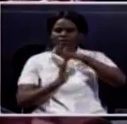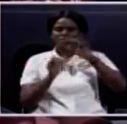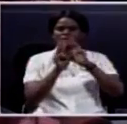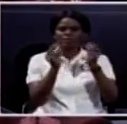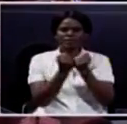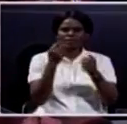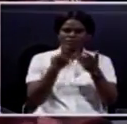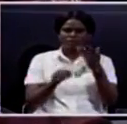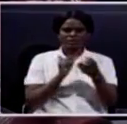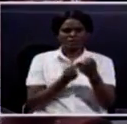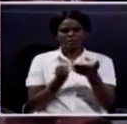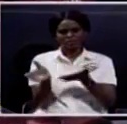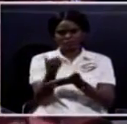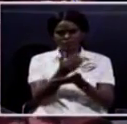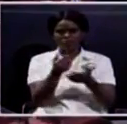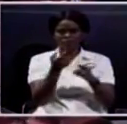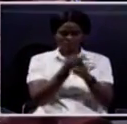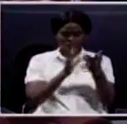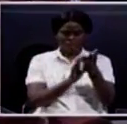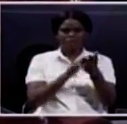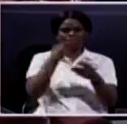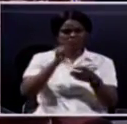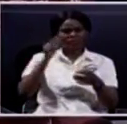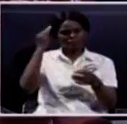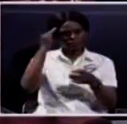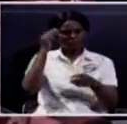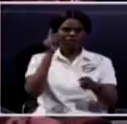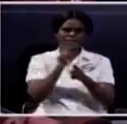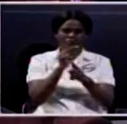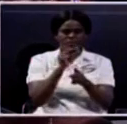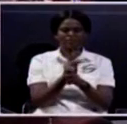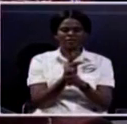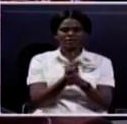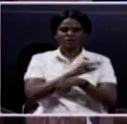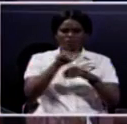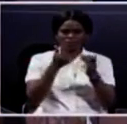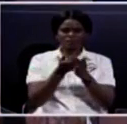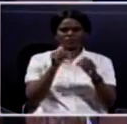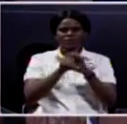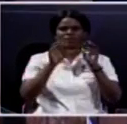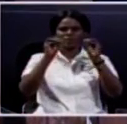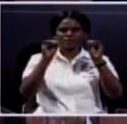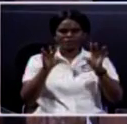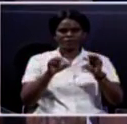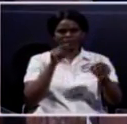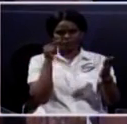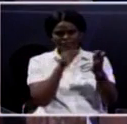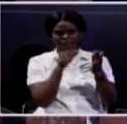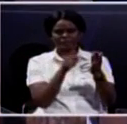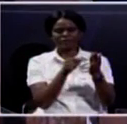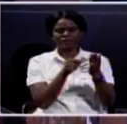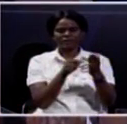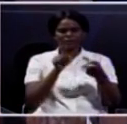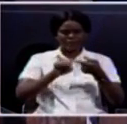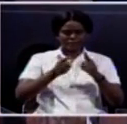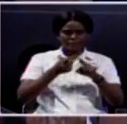collecting from the school must be put to good use in order to sustain learning and teaching. This, I don't imply that our friends